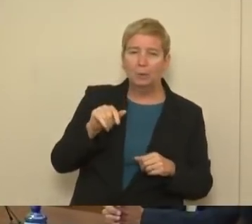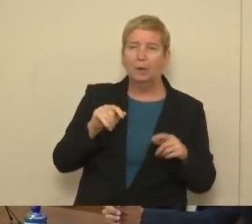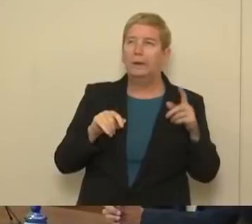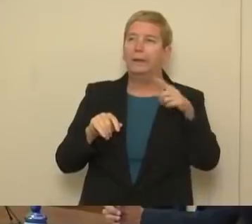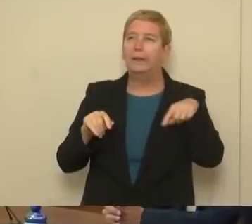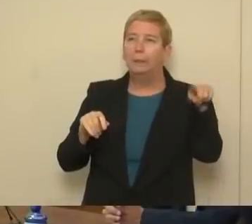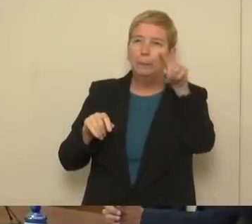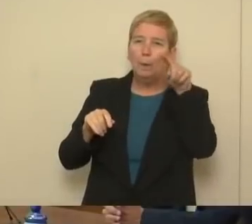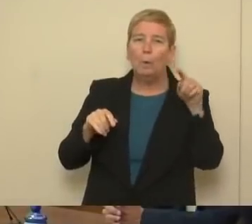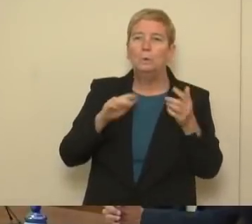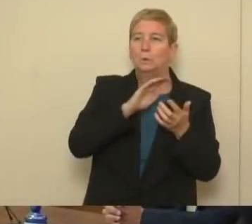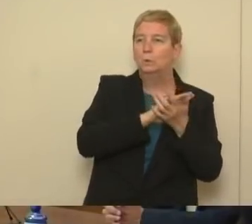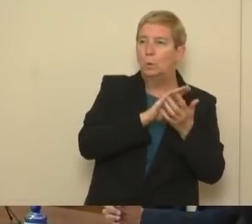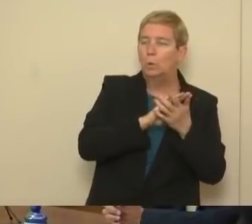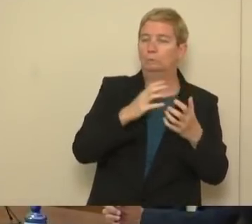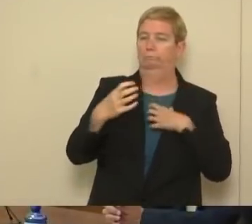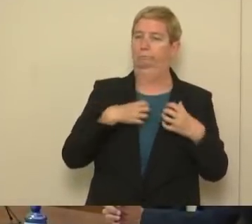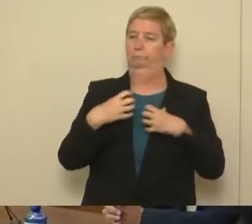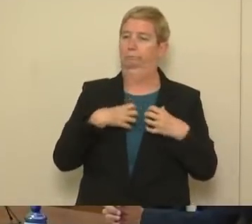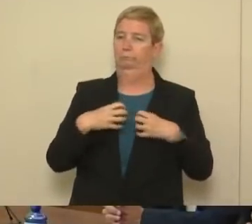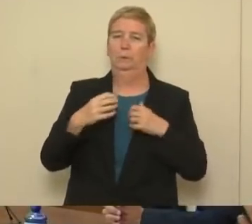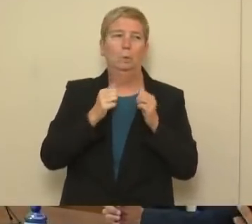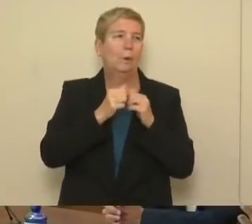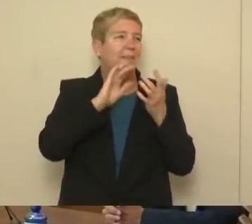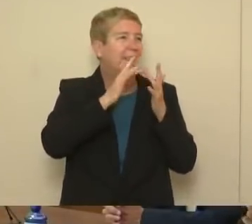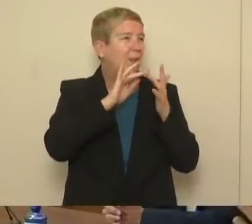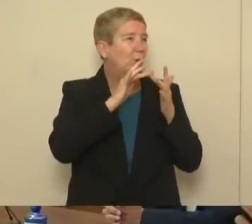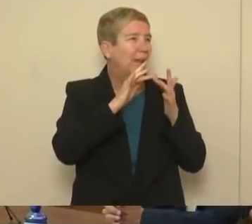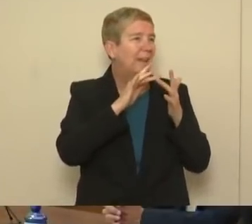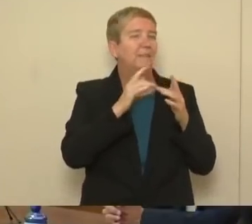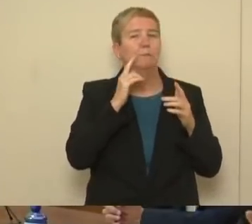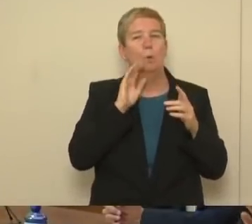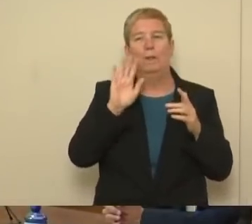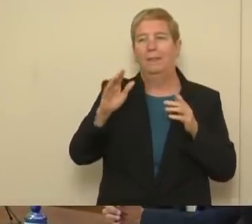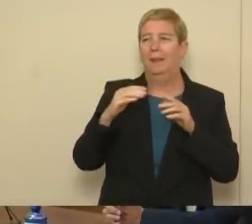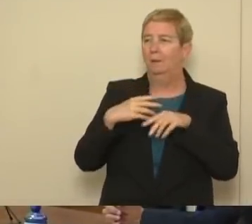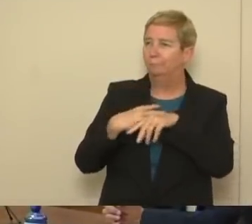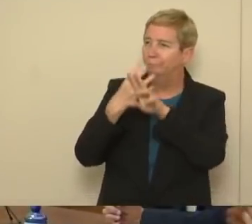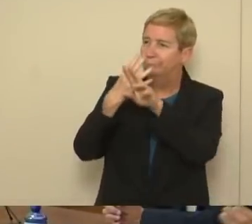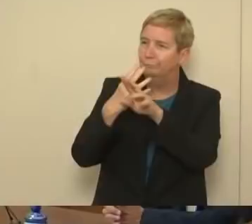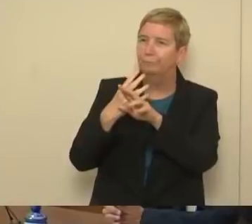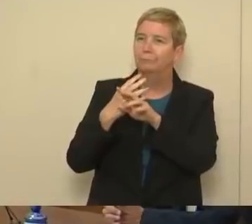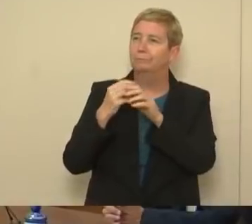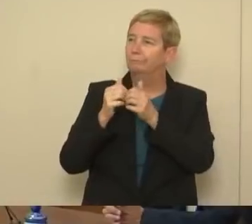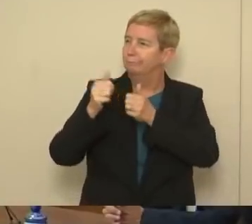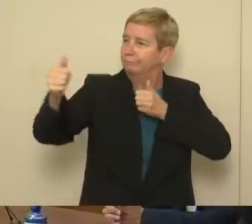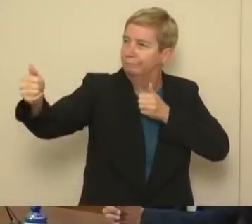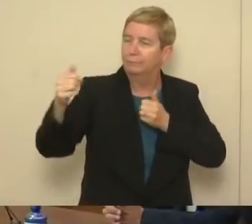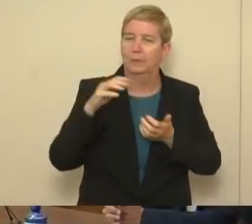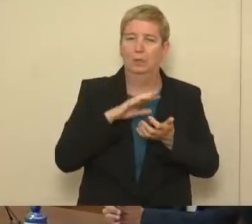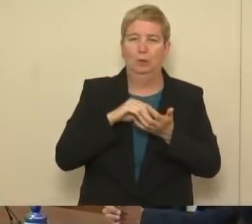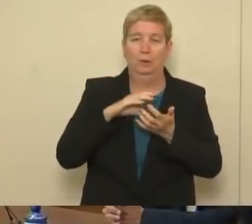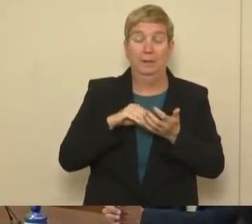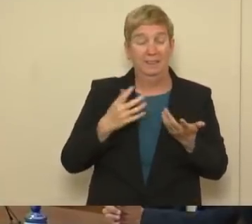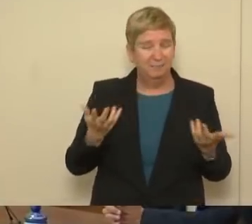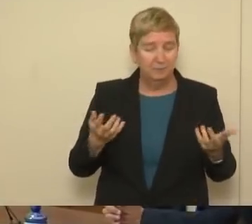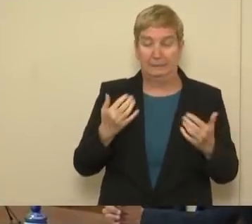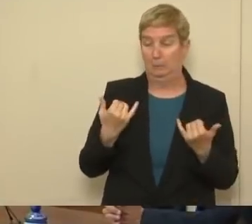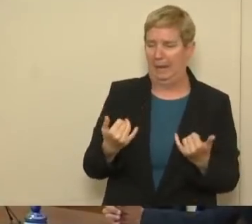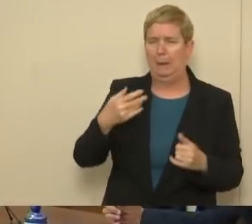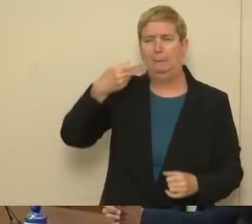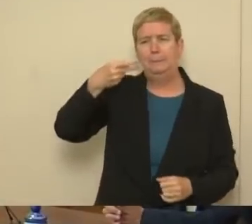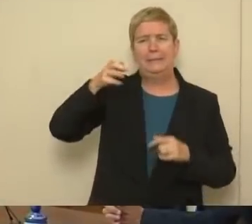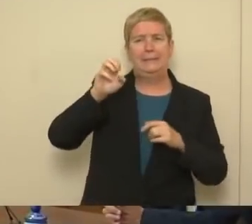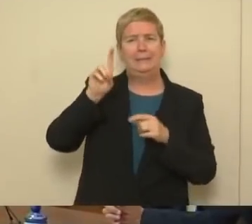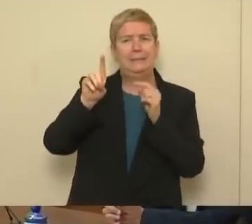out to us complaining about problems with internet connectivity for distance learning. Is there anything the PED can do or is doing